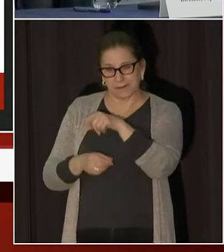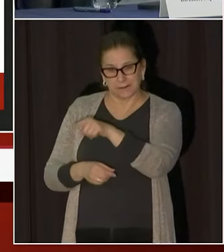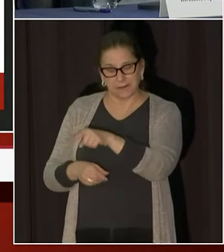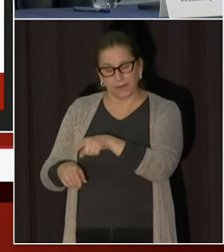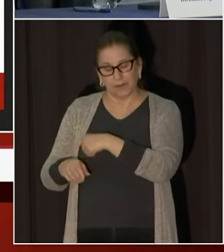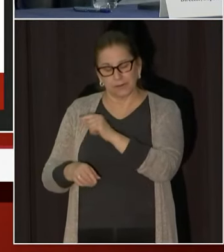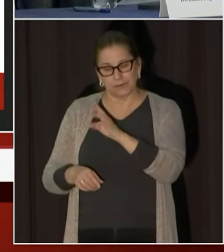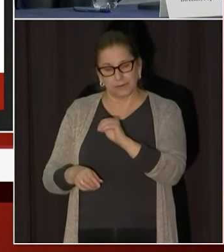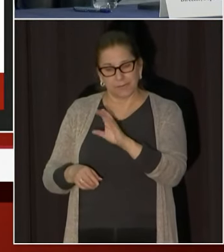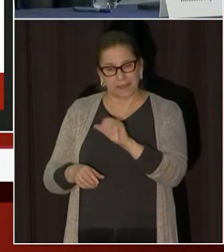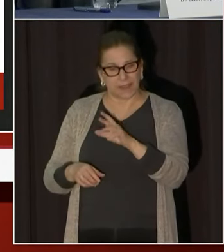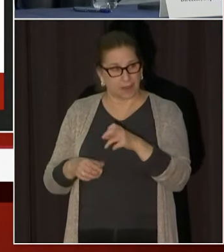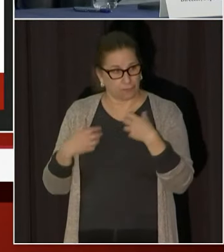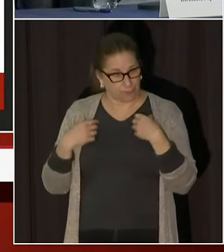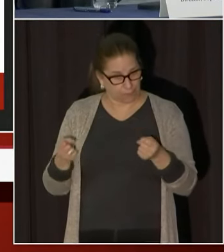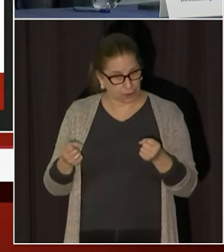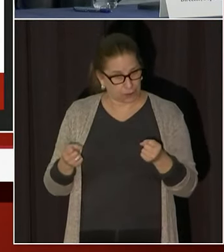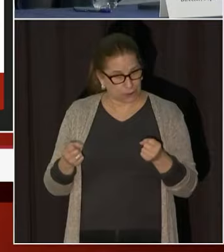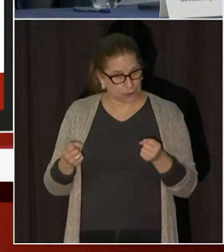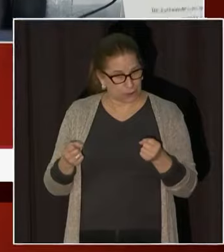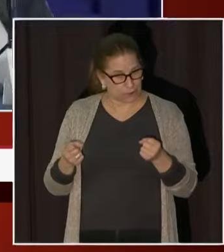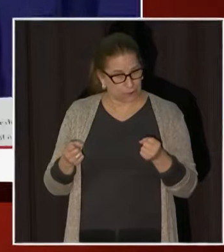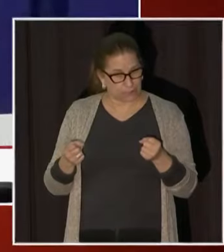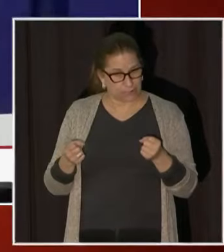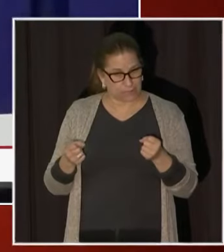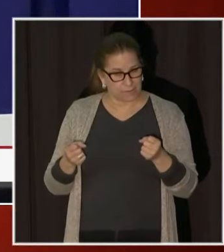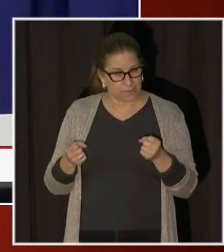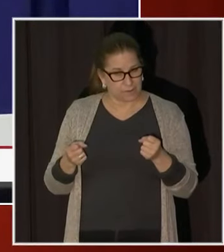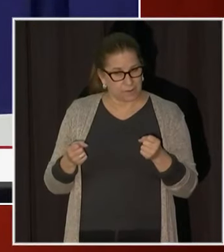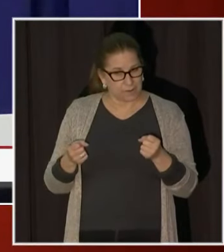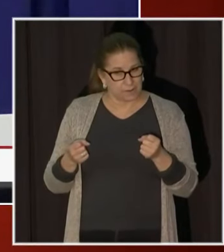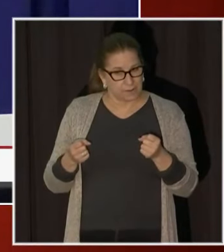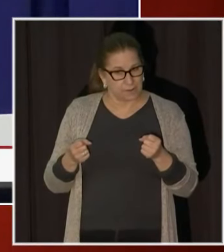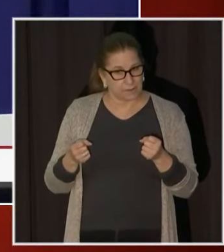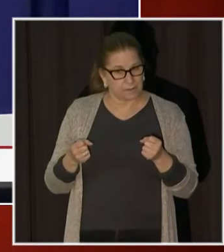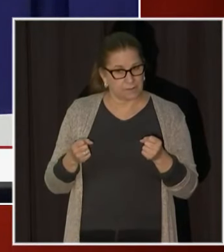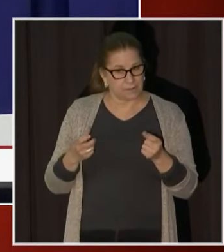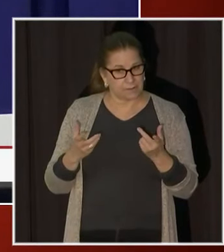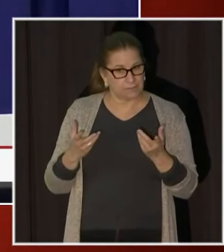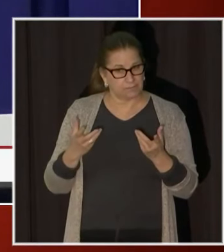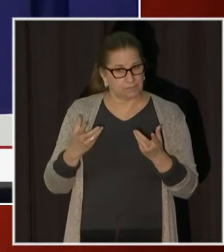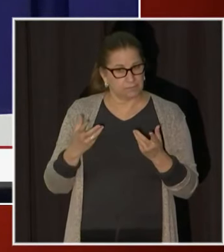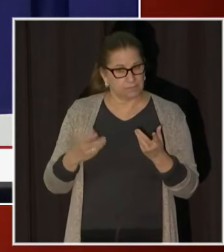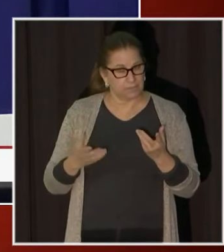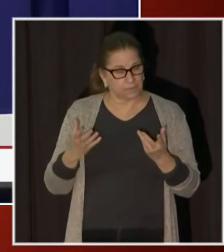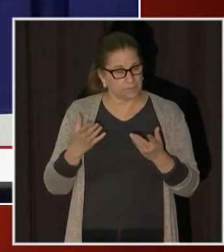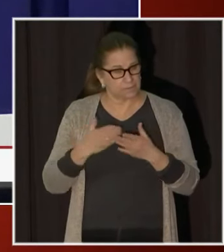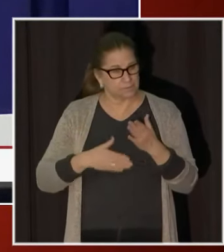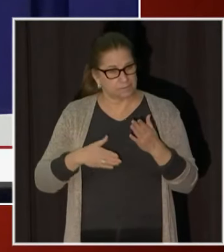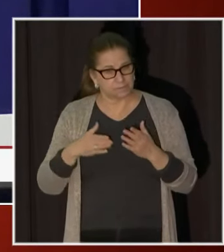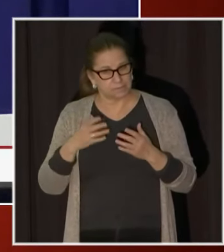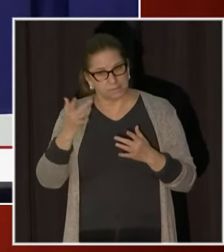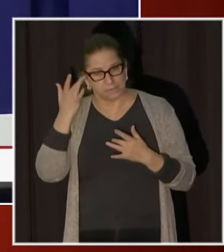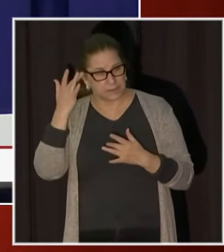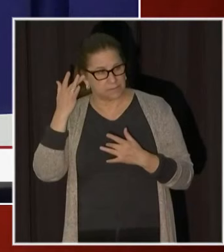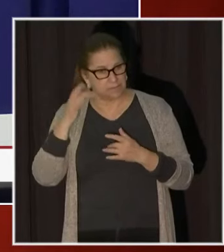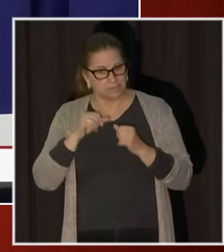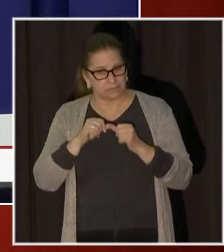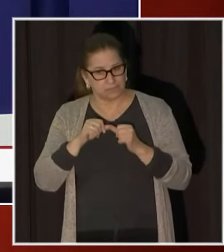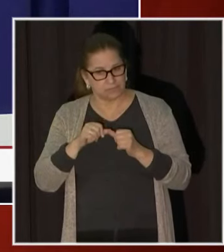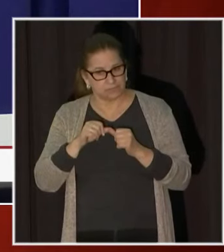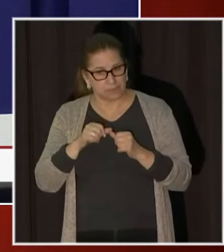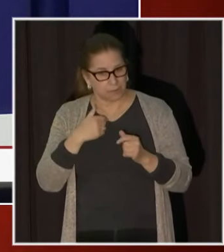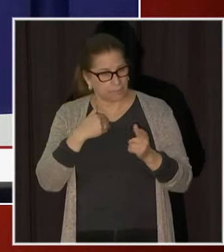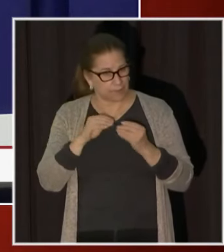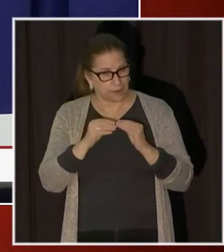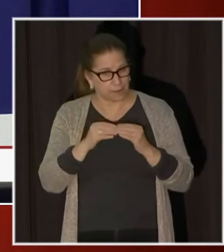day, that number seems to have been stuck at 666 for maybe a week or so. And I'm just wondering, does that number